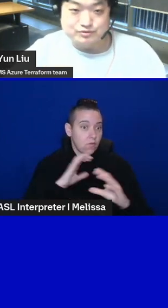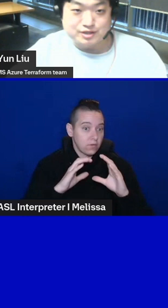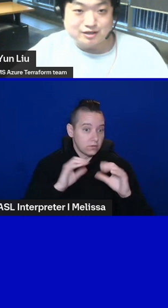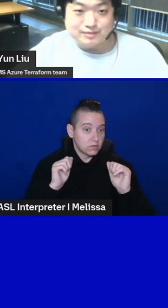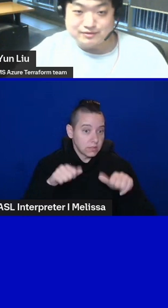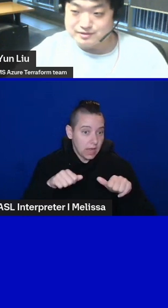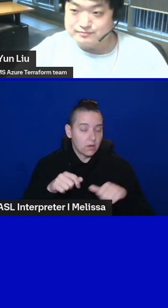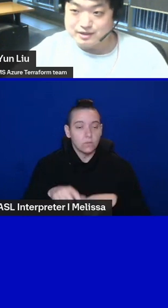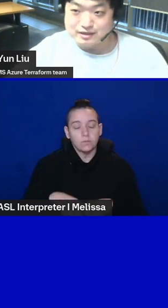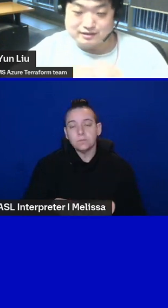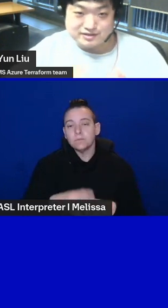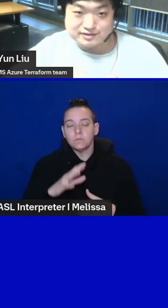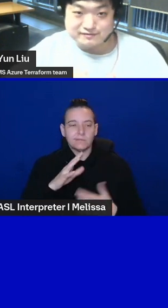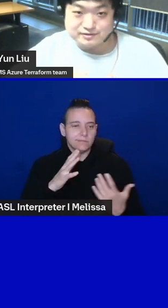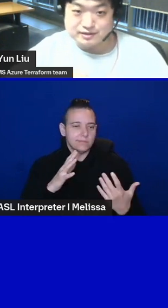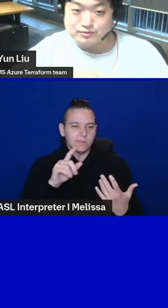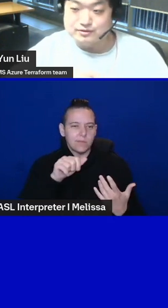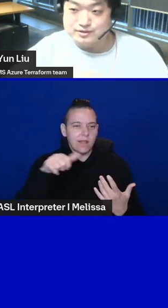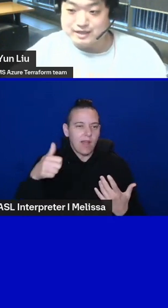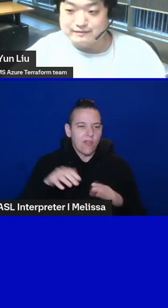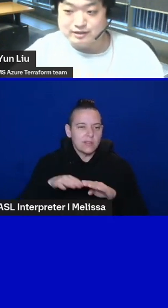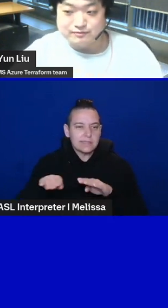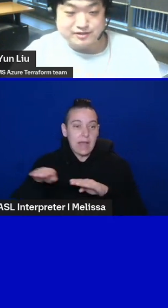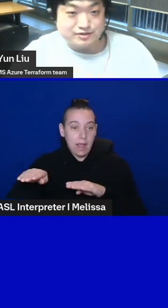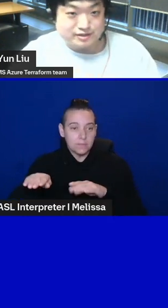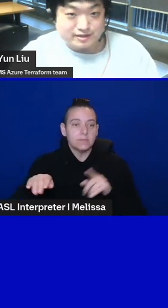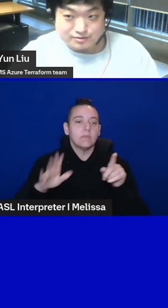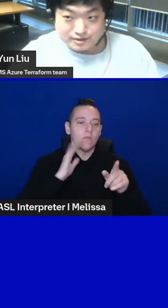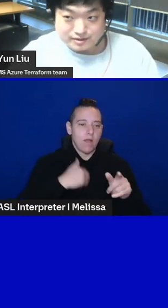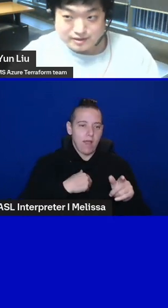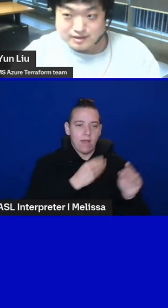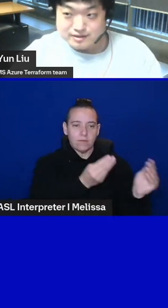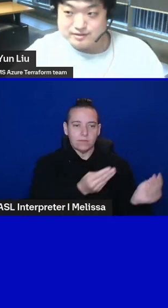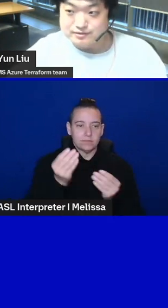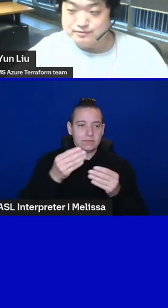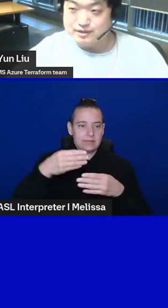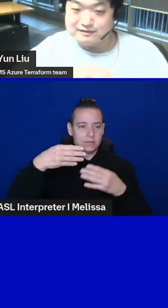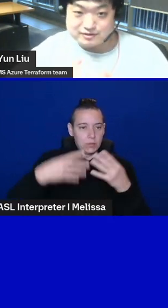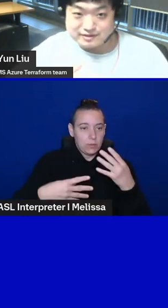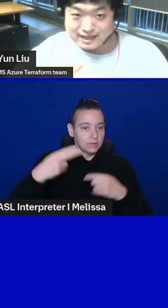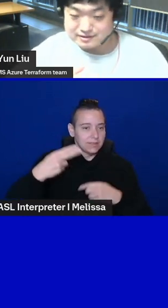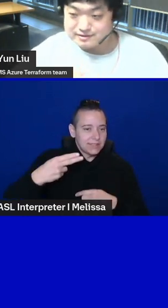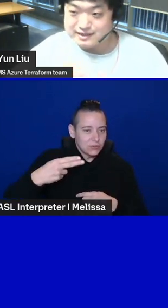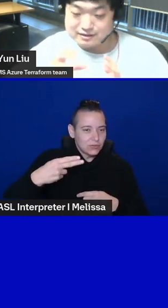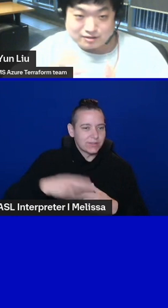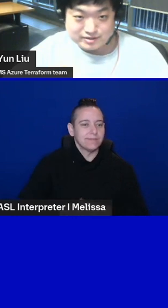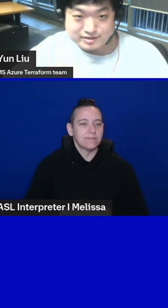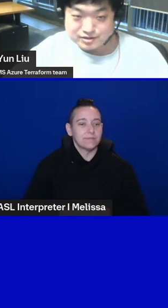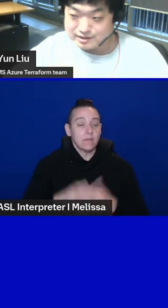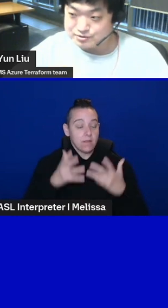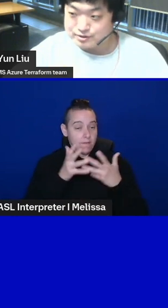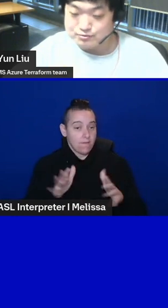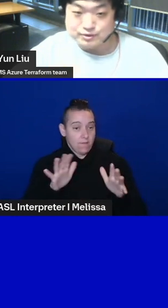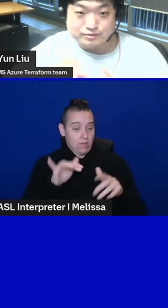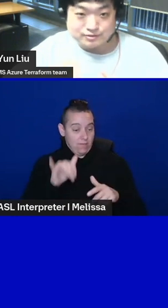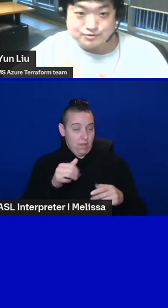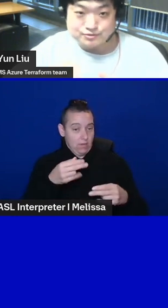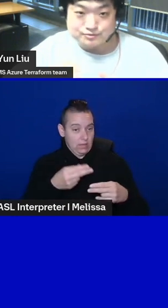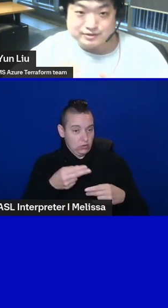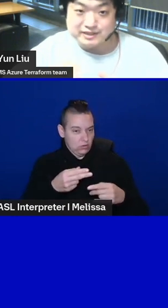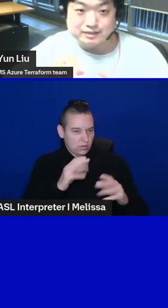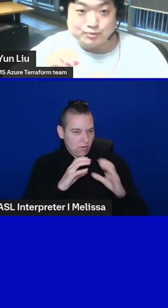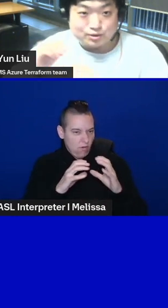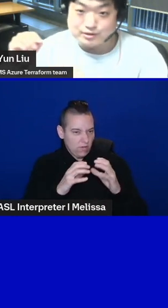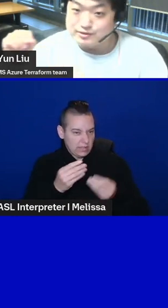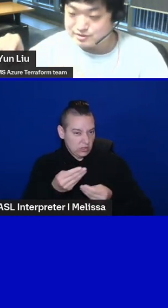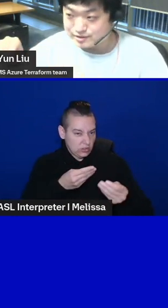So when you talk about other stuffs, it will also have a conversation history. So after that, that conversation history will go